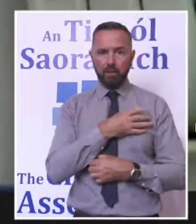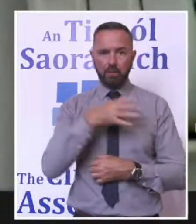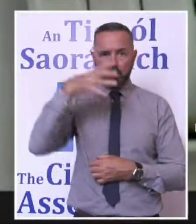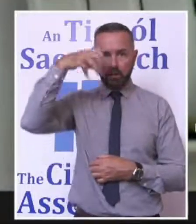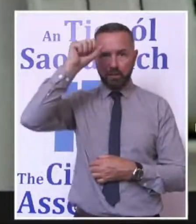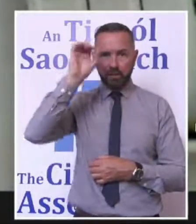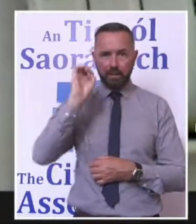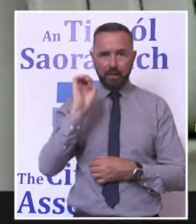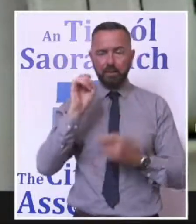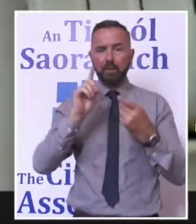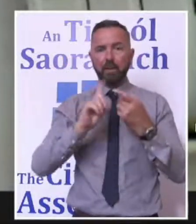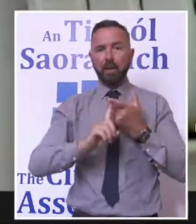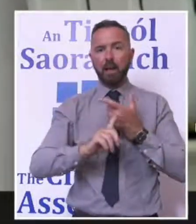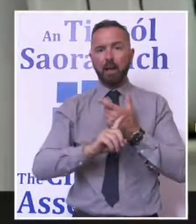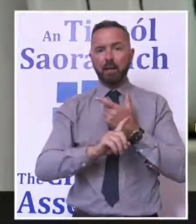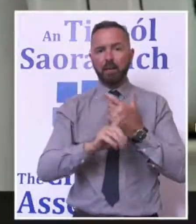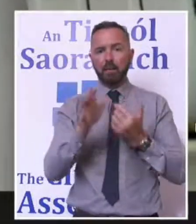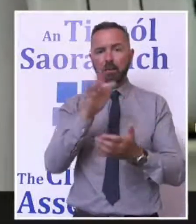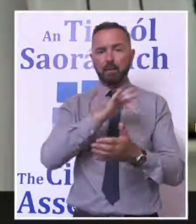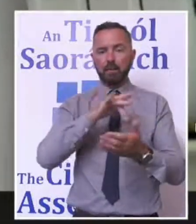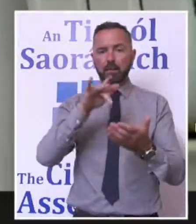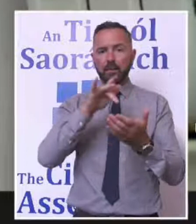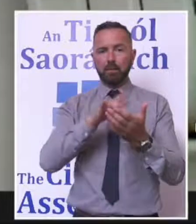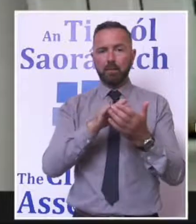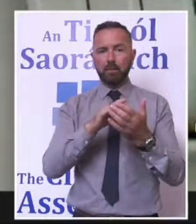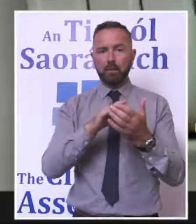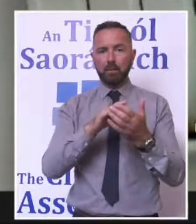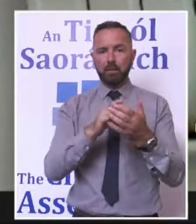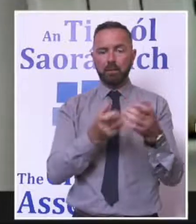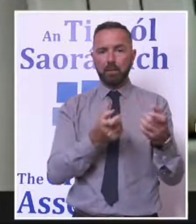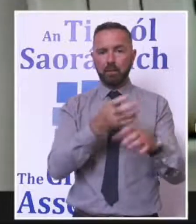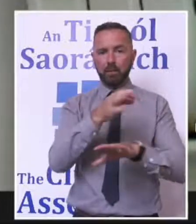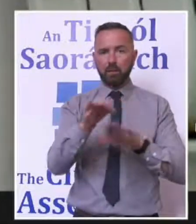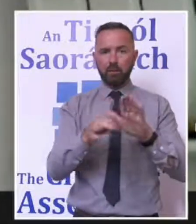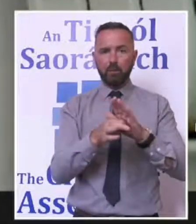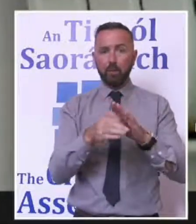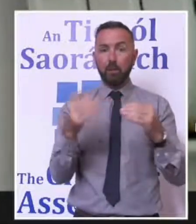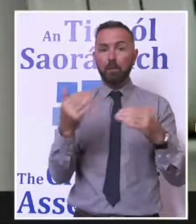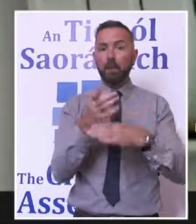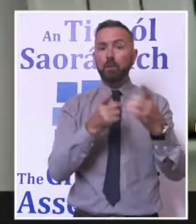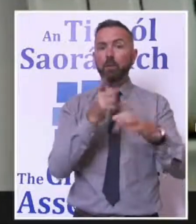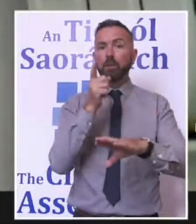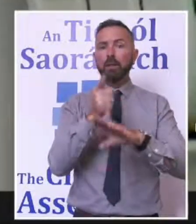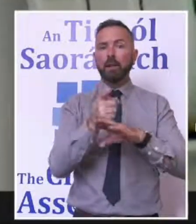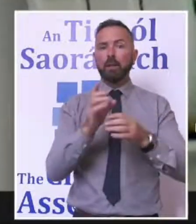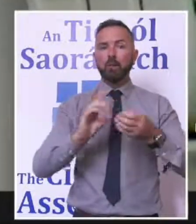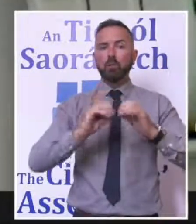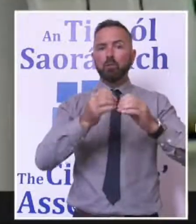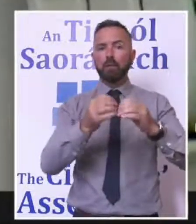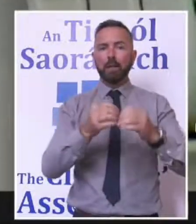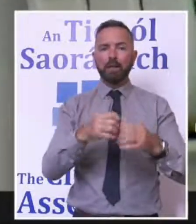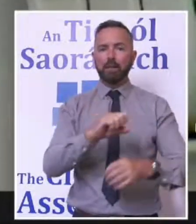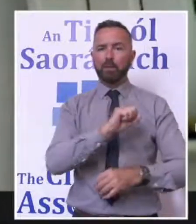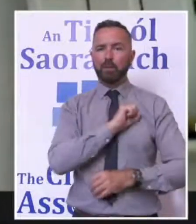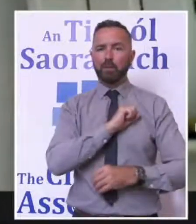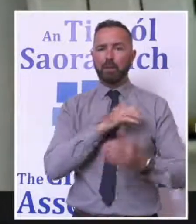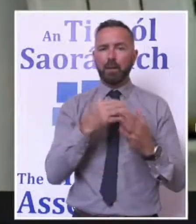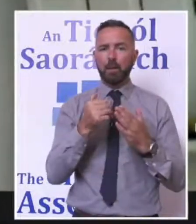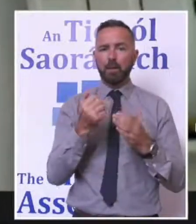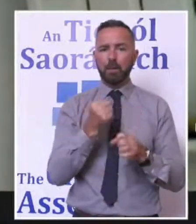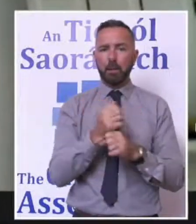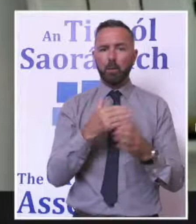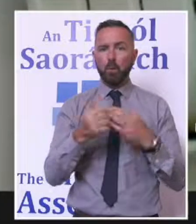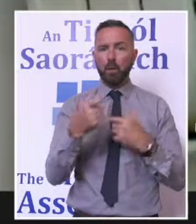Exec, and central government. And in doing so, creating a certainty about what the mayor can do, what